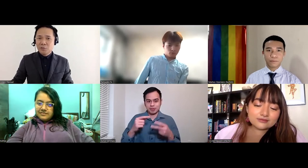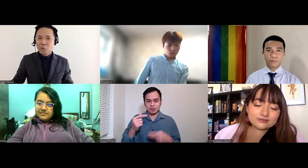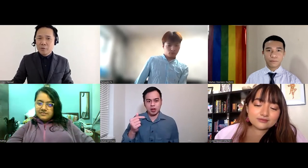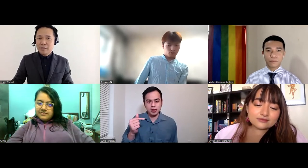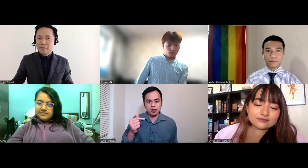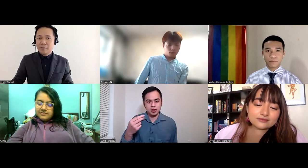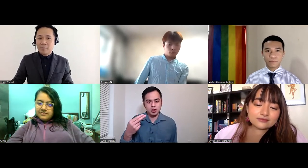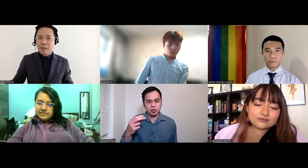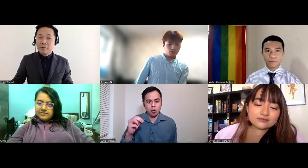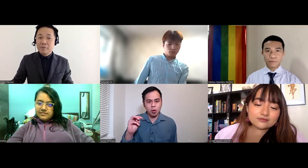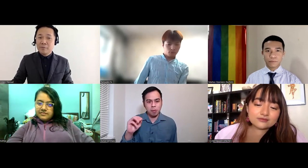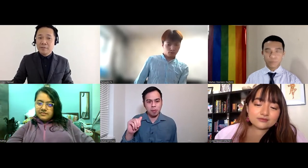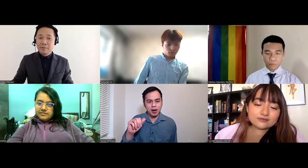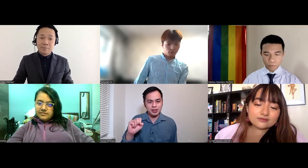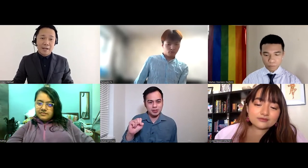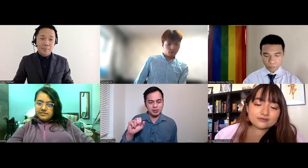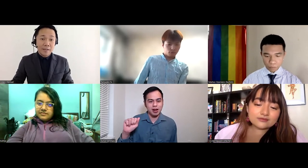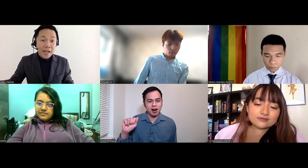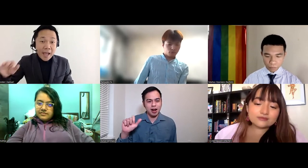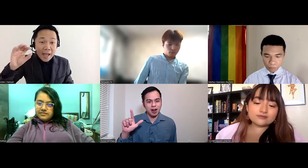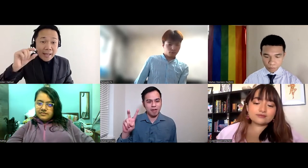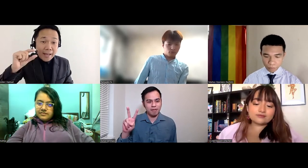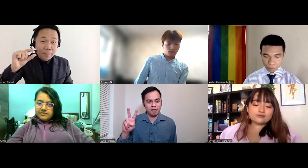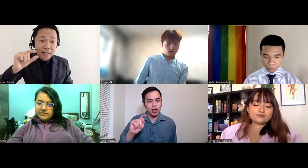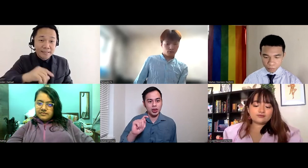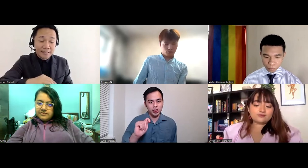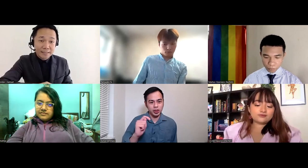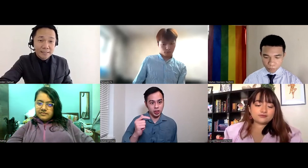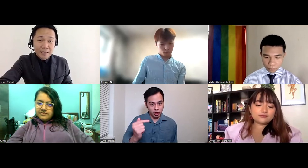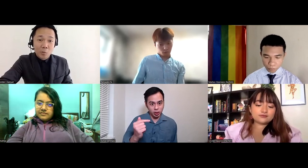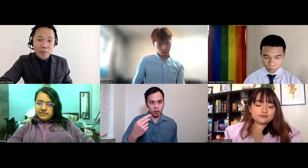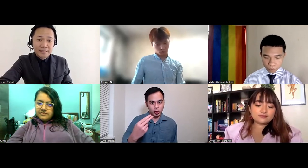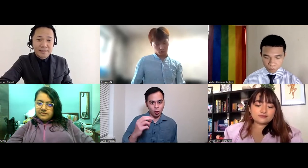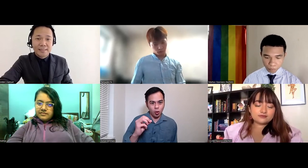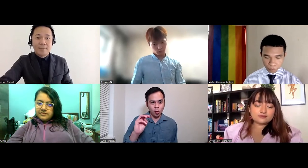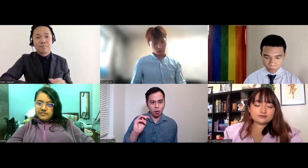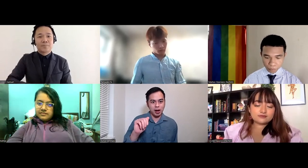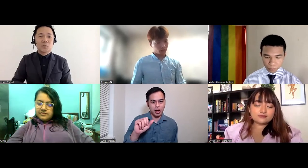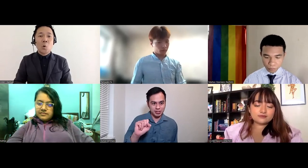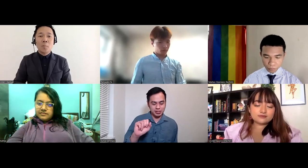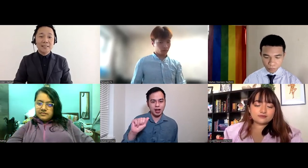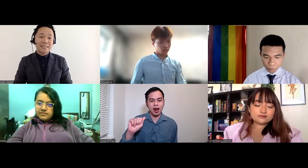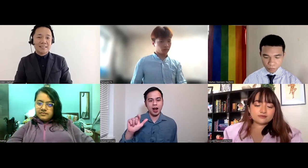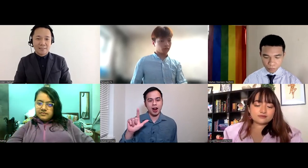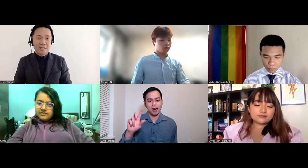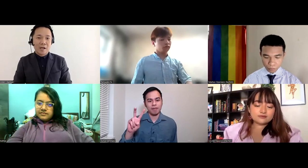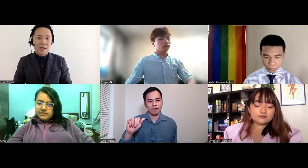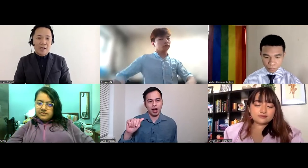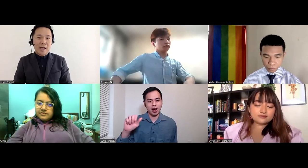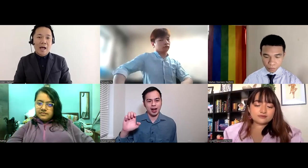her story, her biography really inspired me. And another person was Thomas